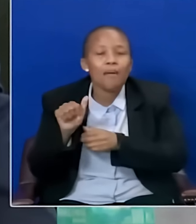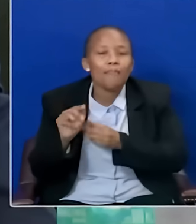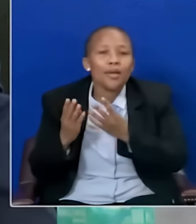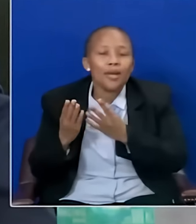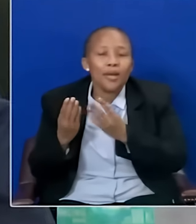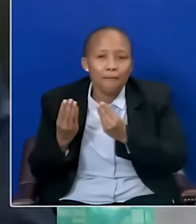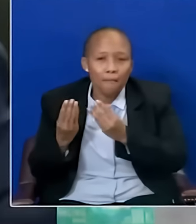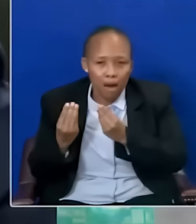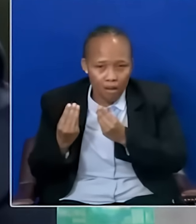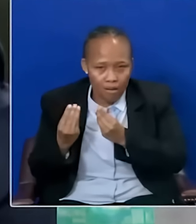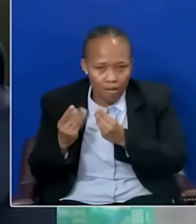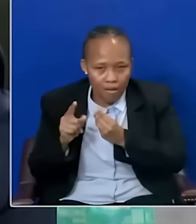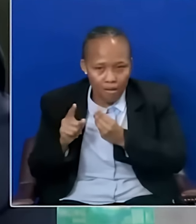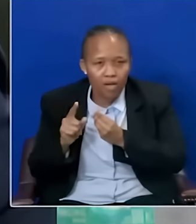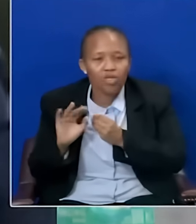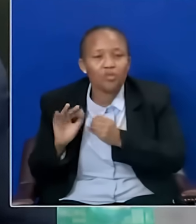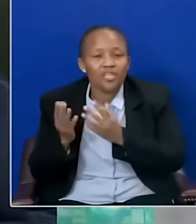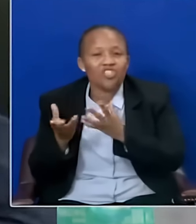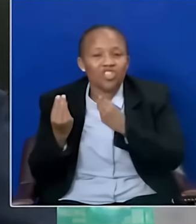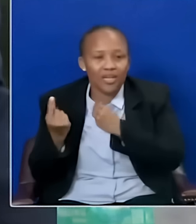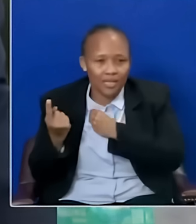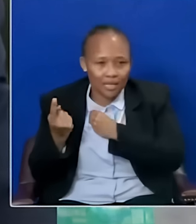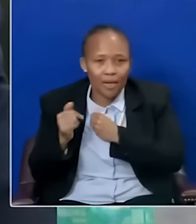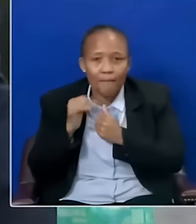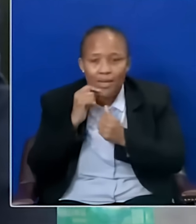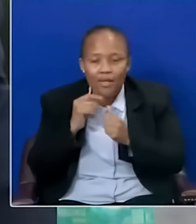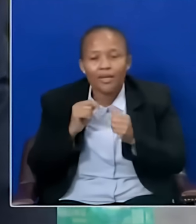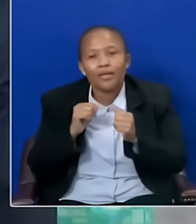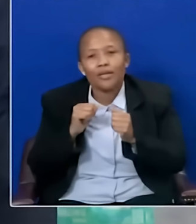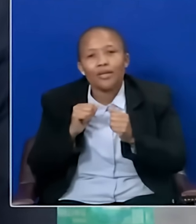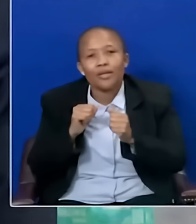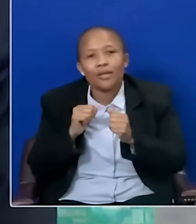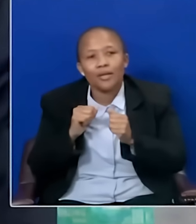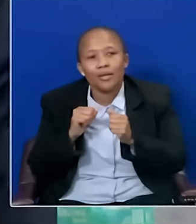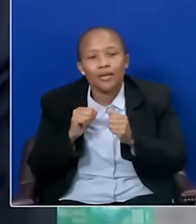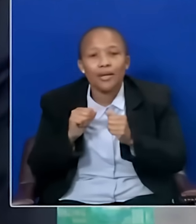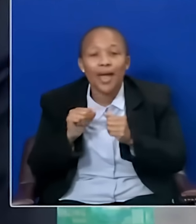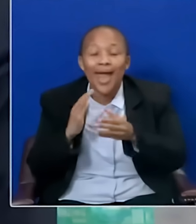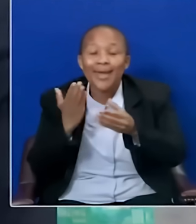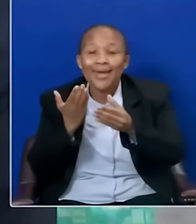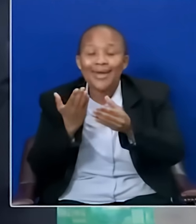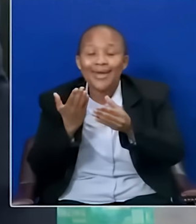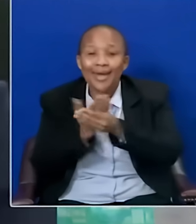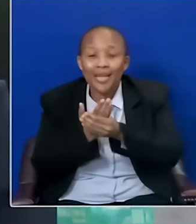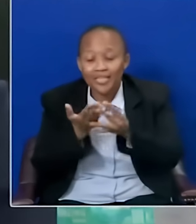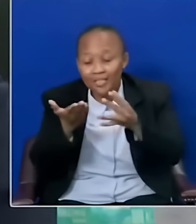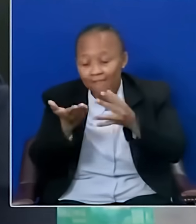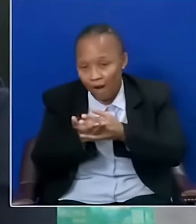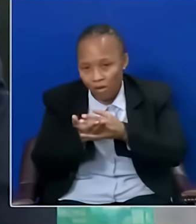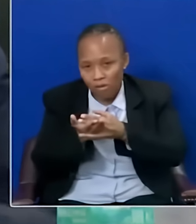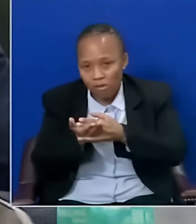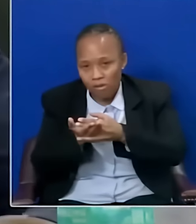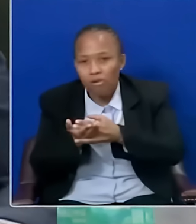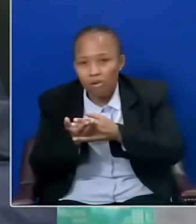a sticker must be affixed on the front page of the case file on the far right.